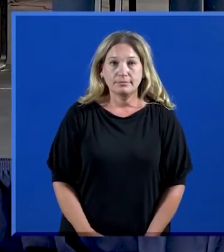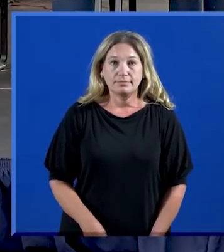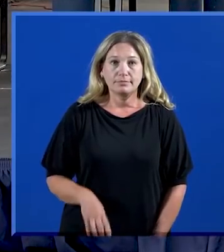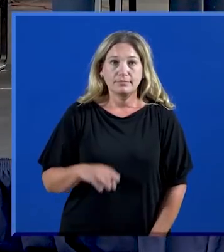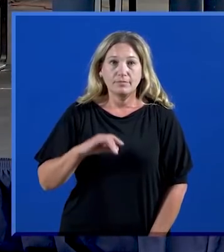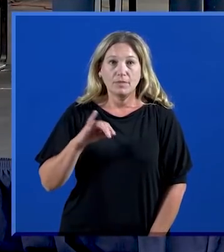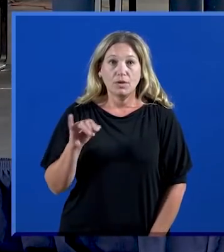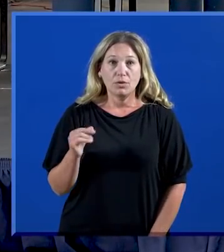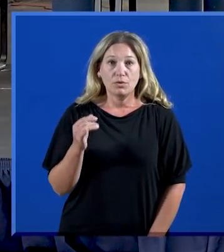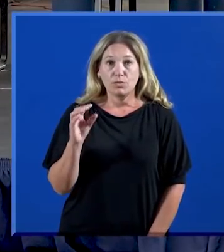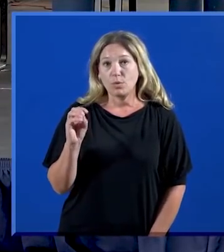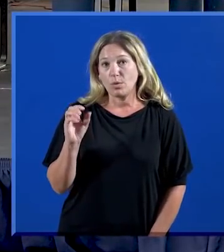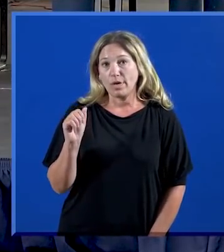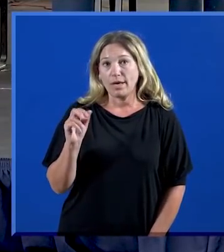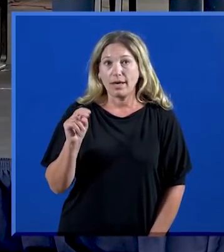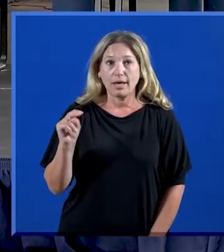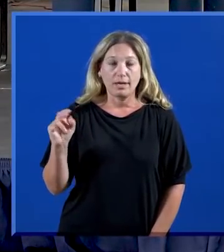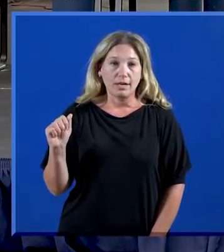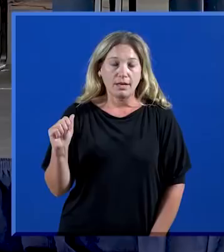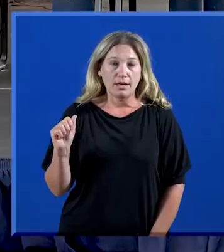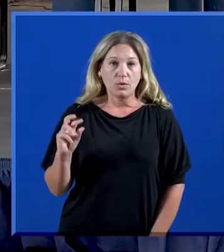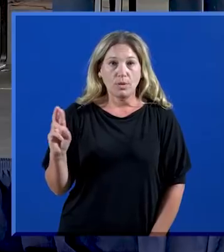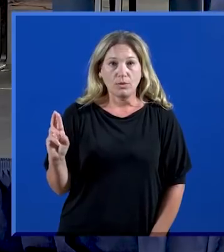Joanna Raigosa.